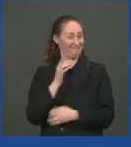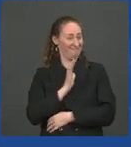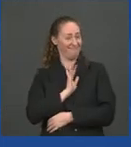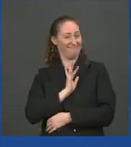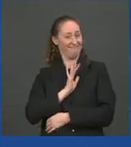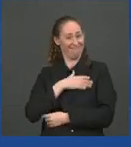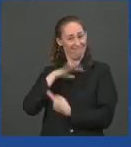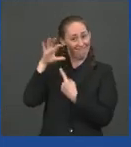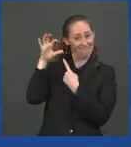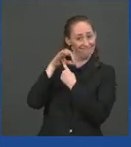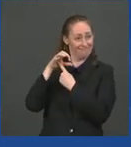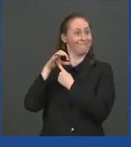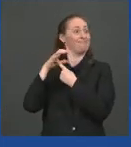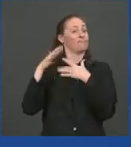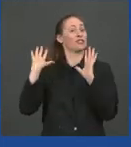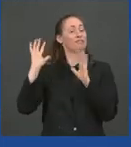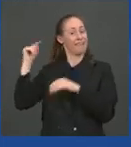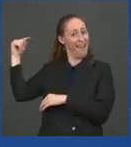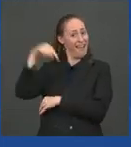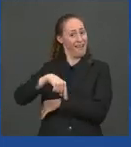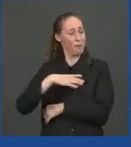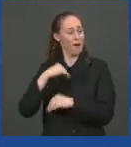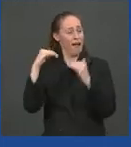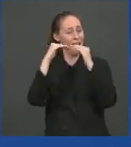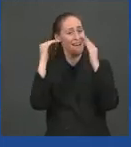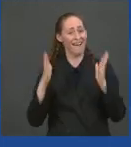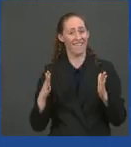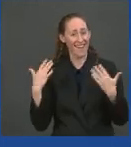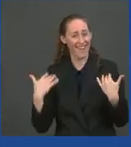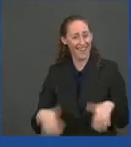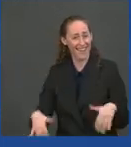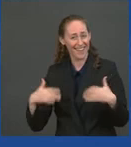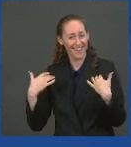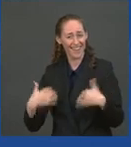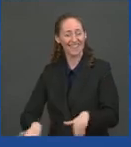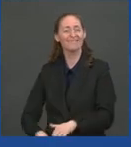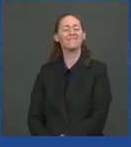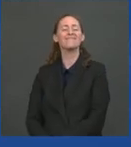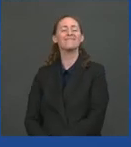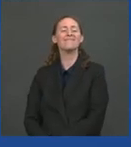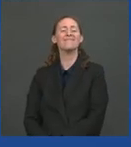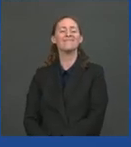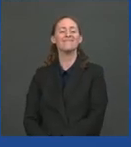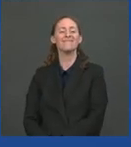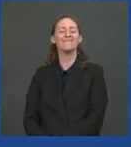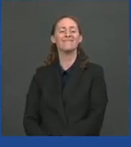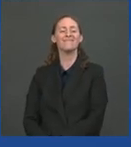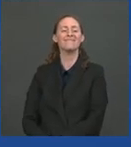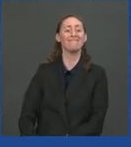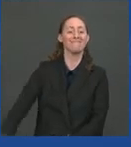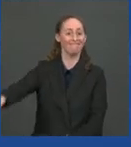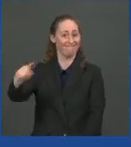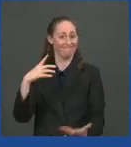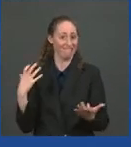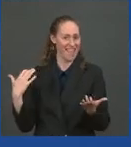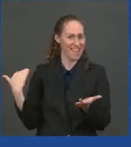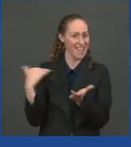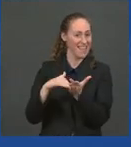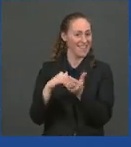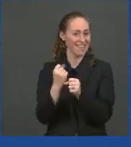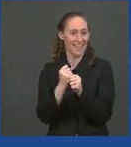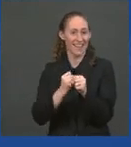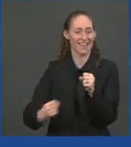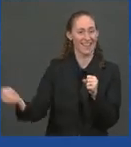White House. And, you know, I think for us, the one thing we'd like is hopefully we'll come back here next year, sir. And we'll do it